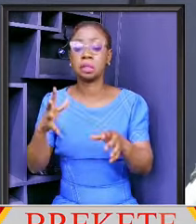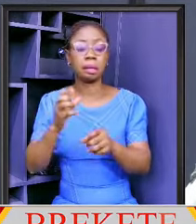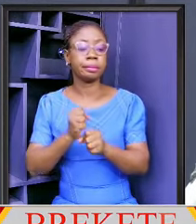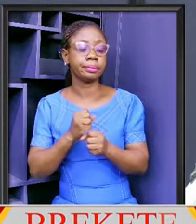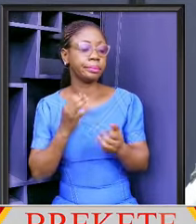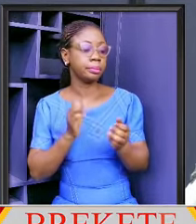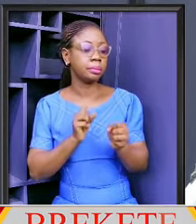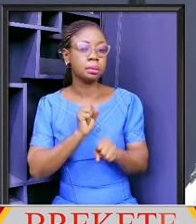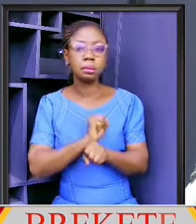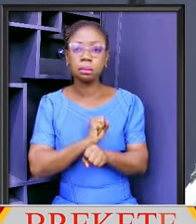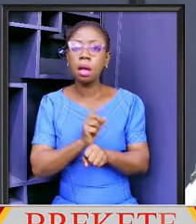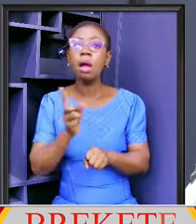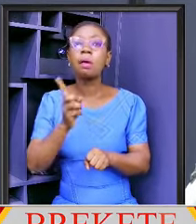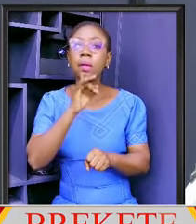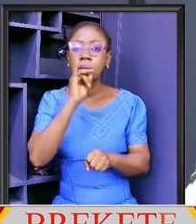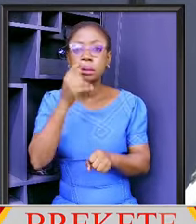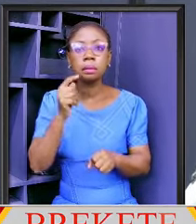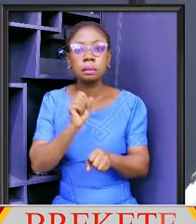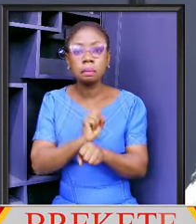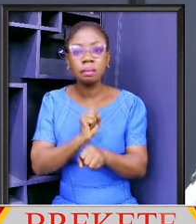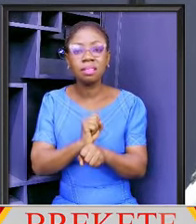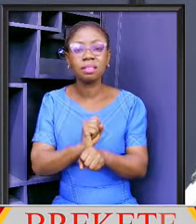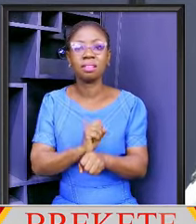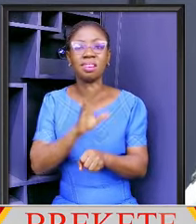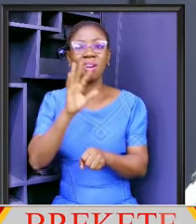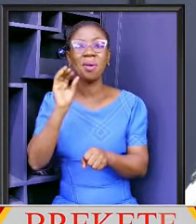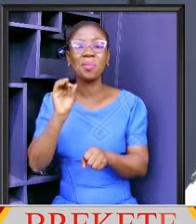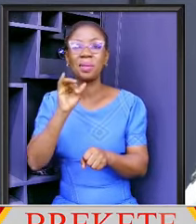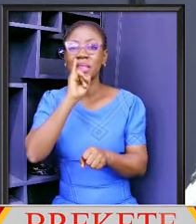they? Companies are folding.